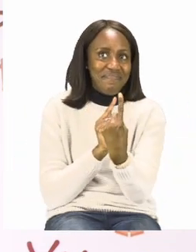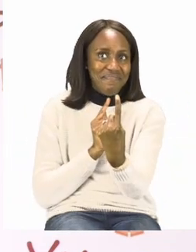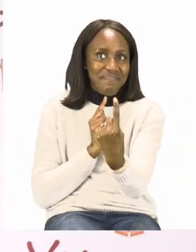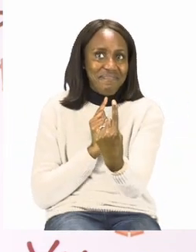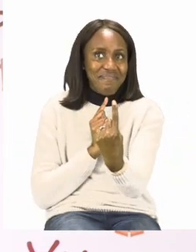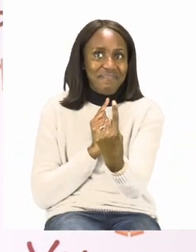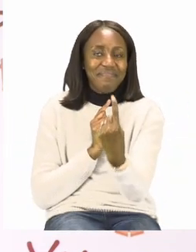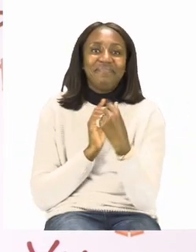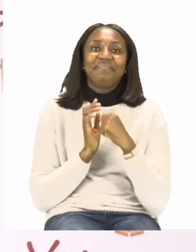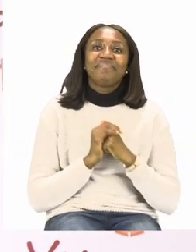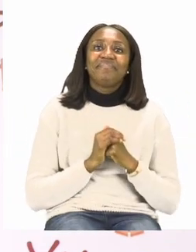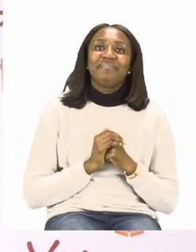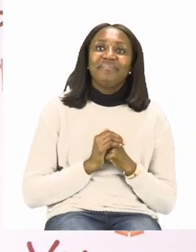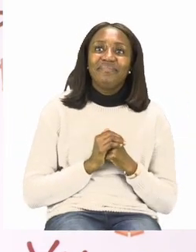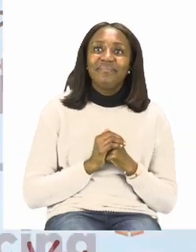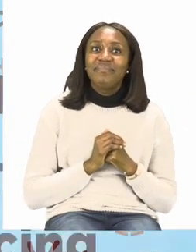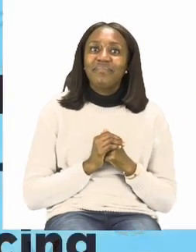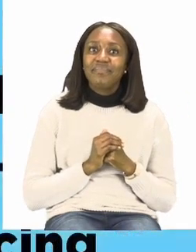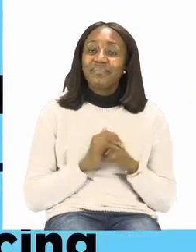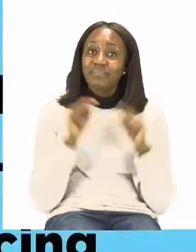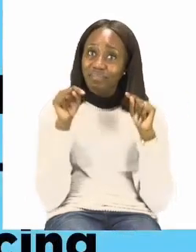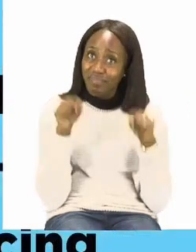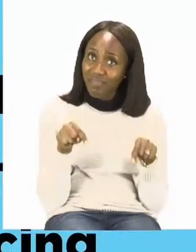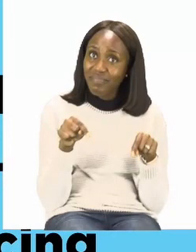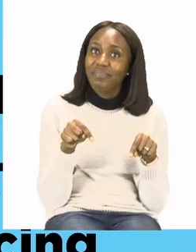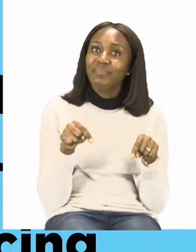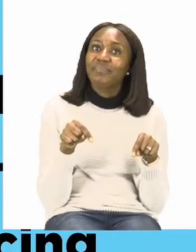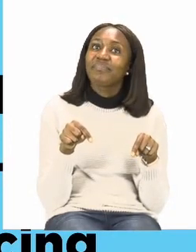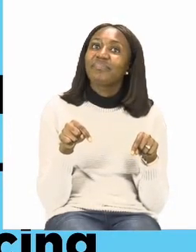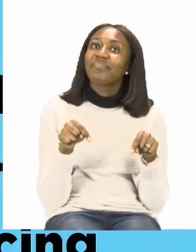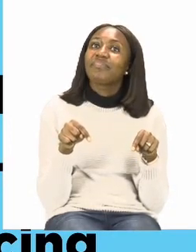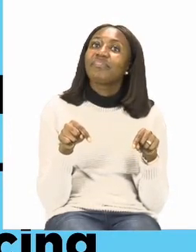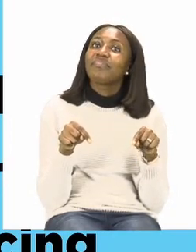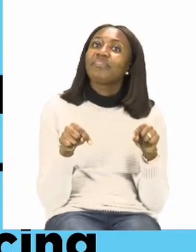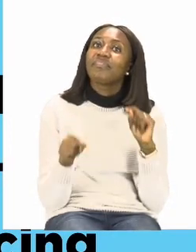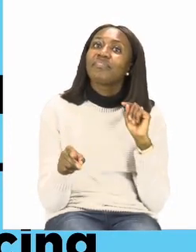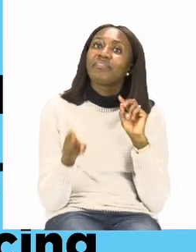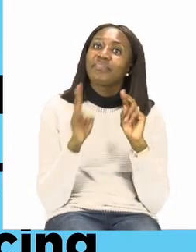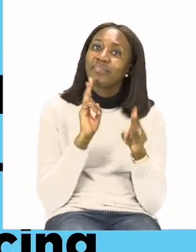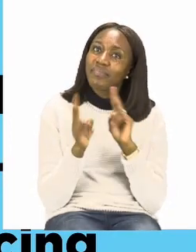you. For today's lesson, we will be talking about